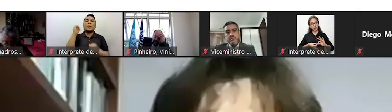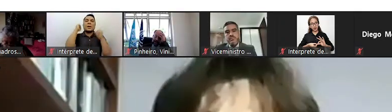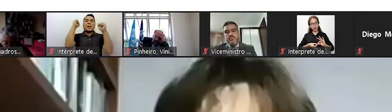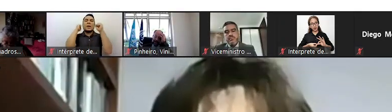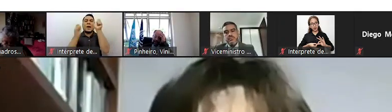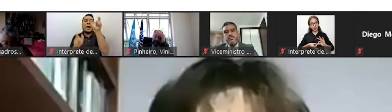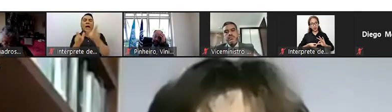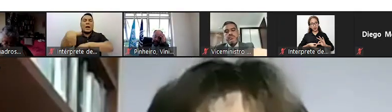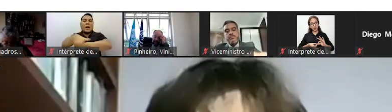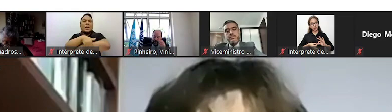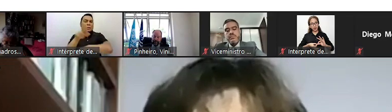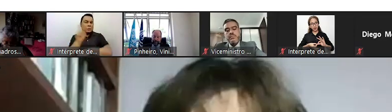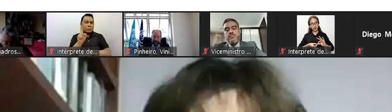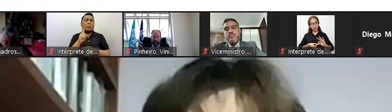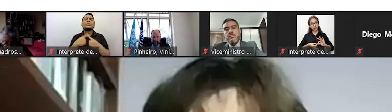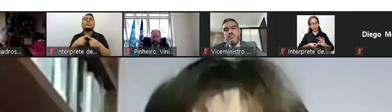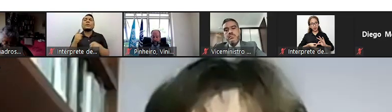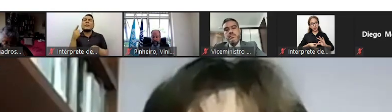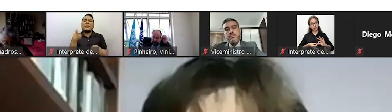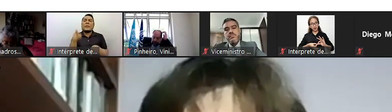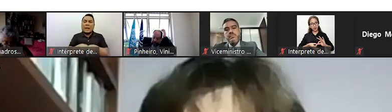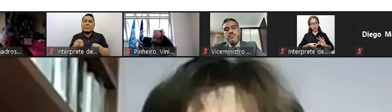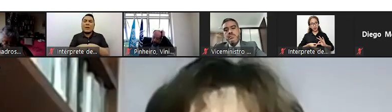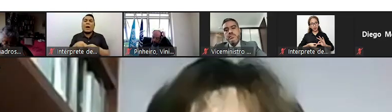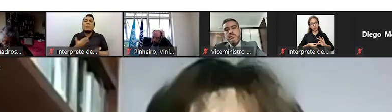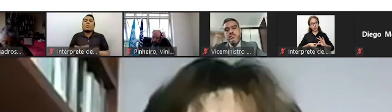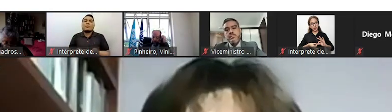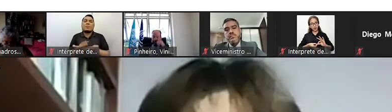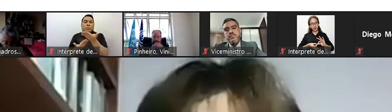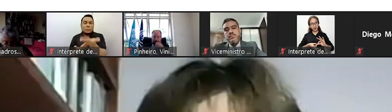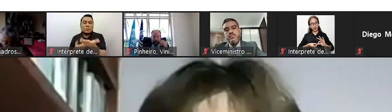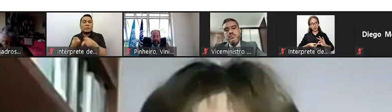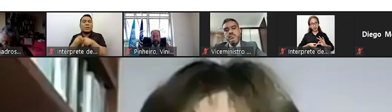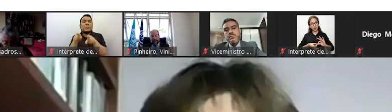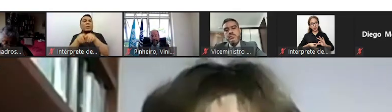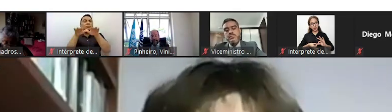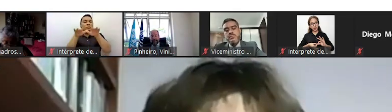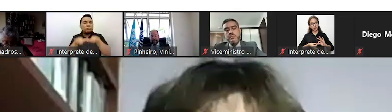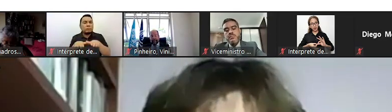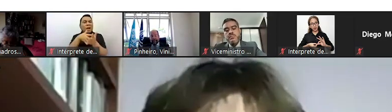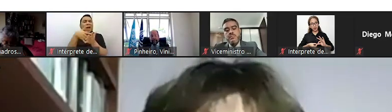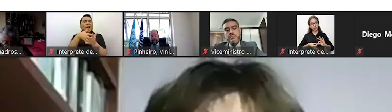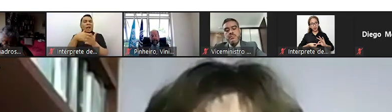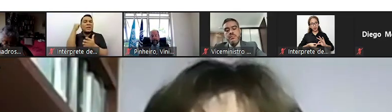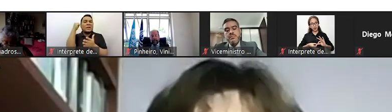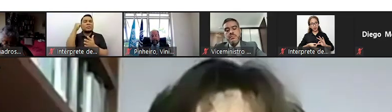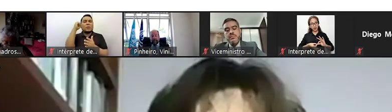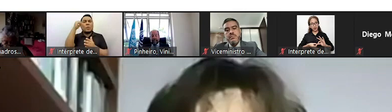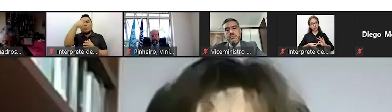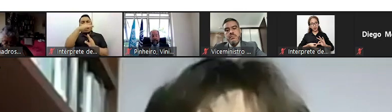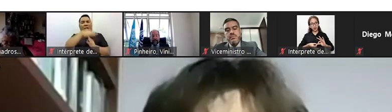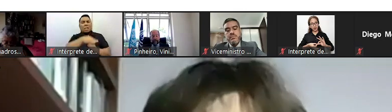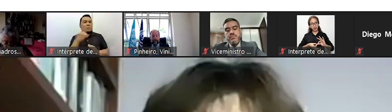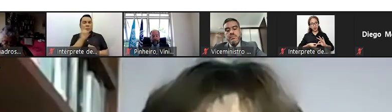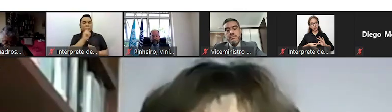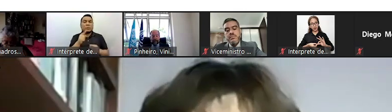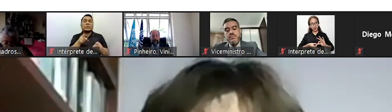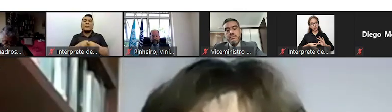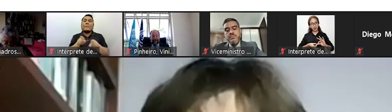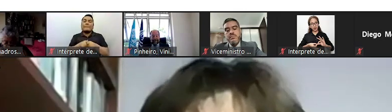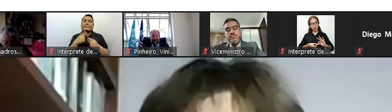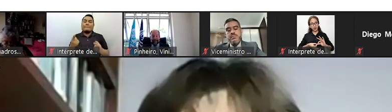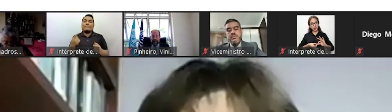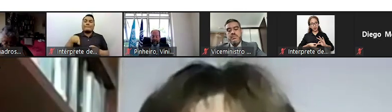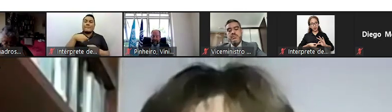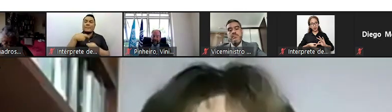demand on the streets but also to we propose and that propositions are to reduce the vulnerability of the human right